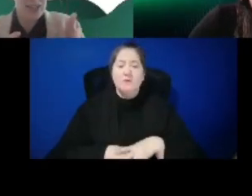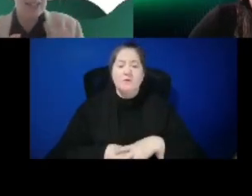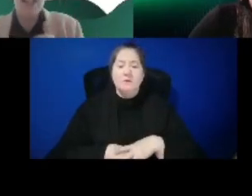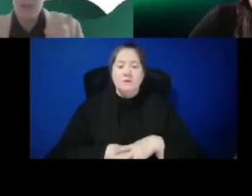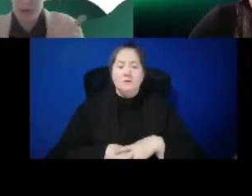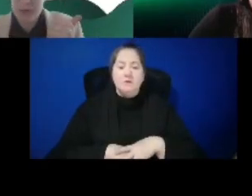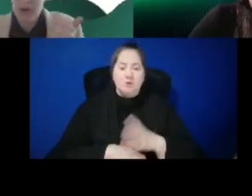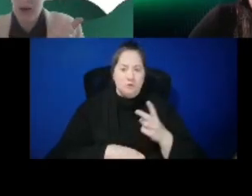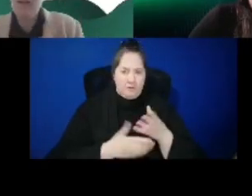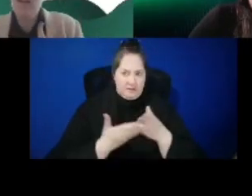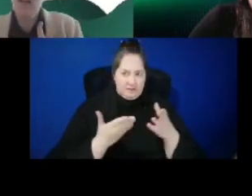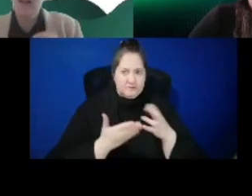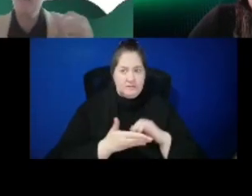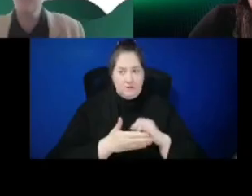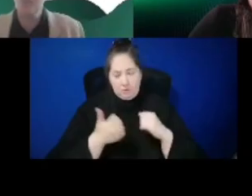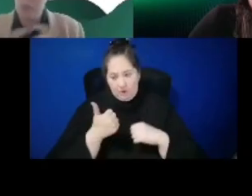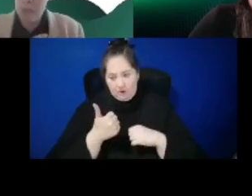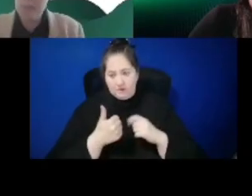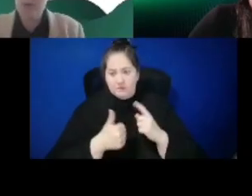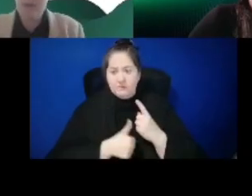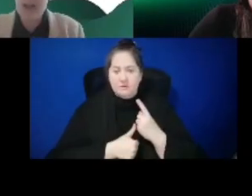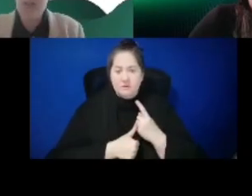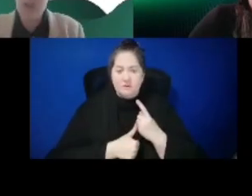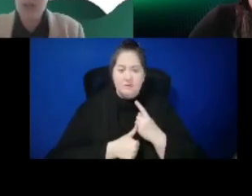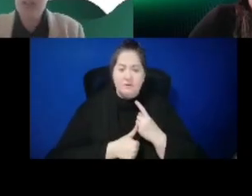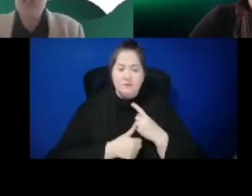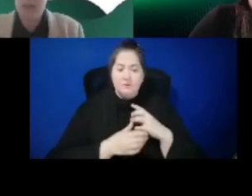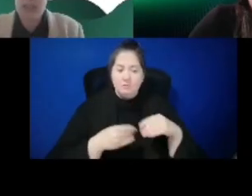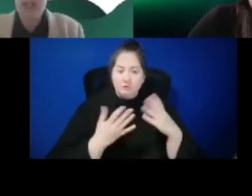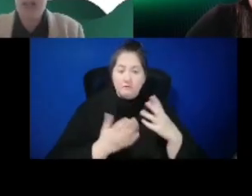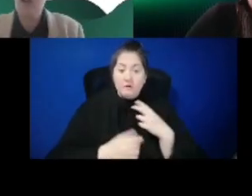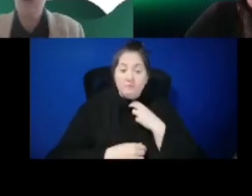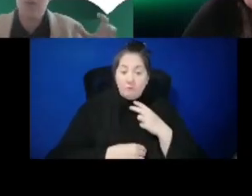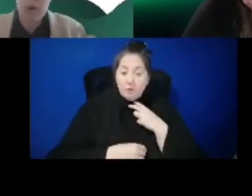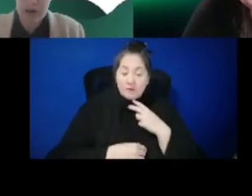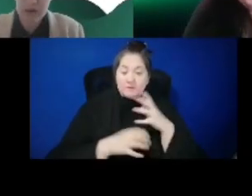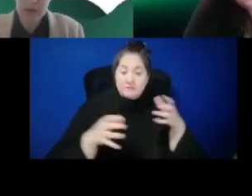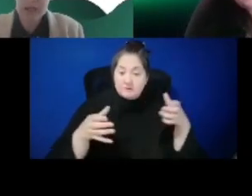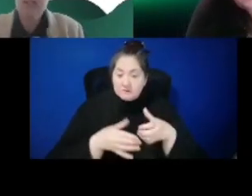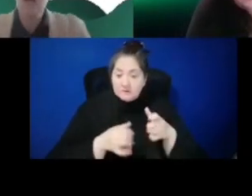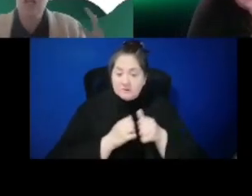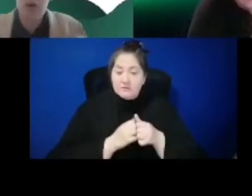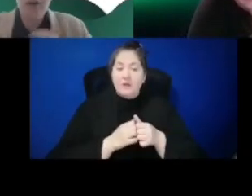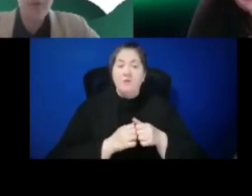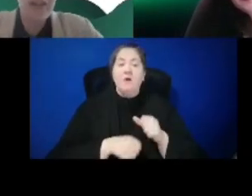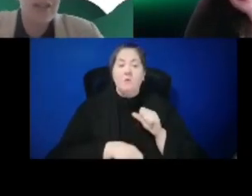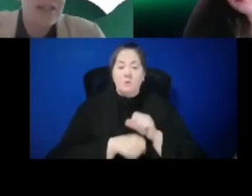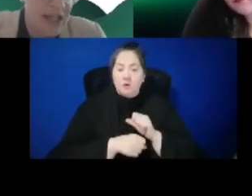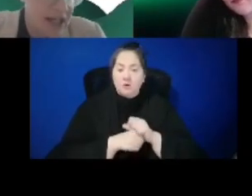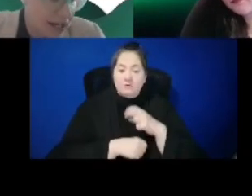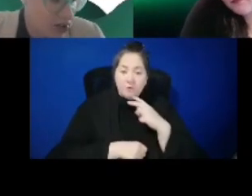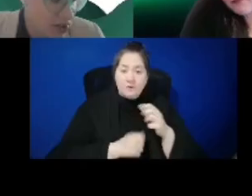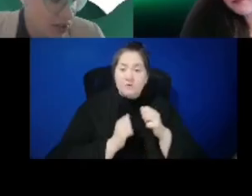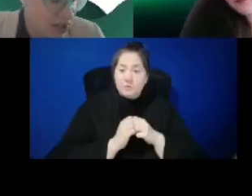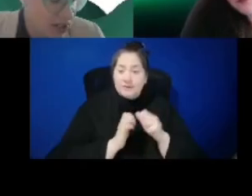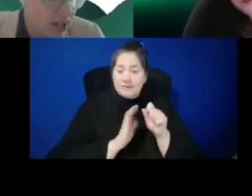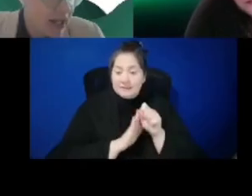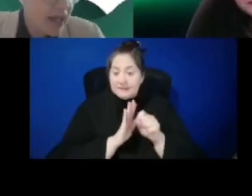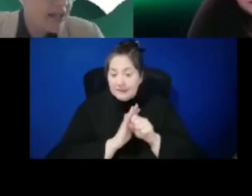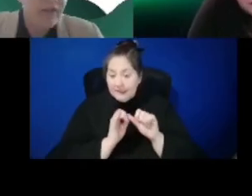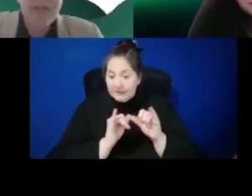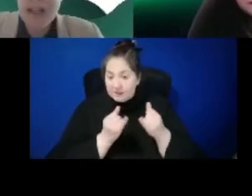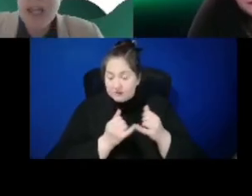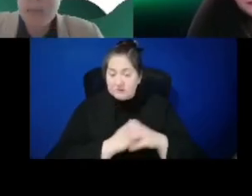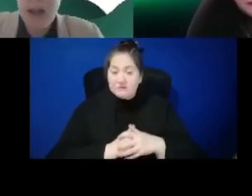say two things. That would be one, provider voice coming together and worker voice along with the state